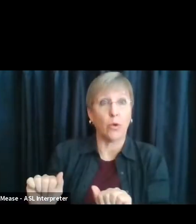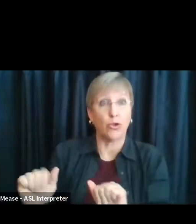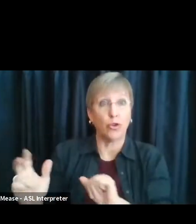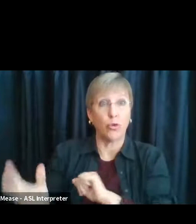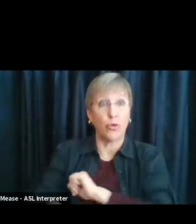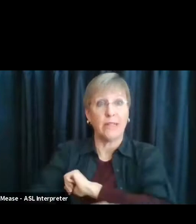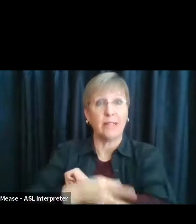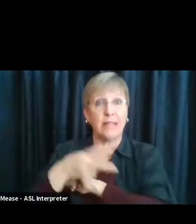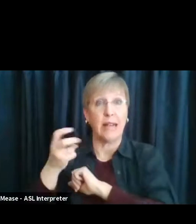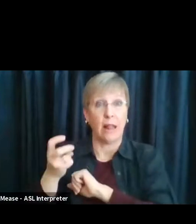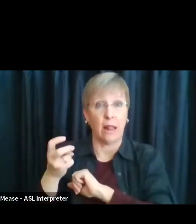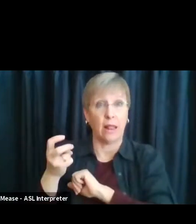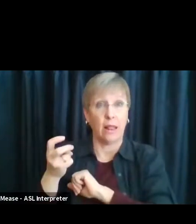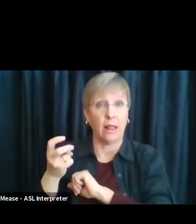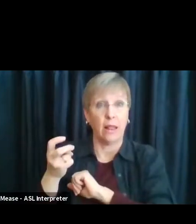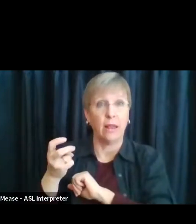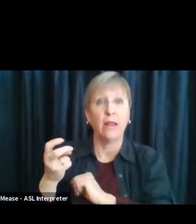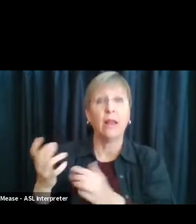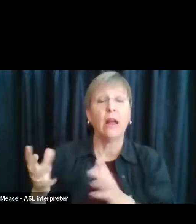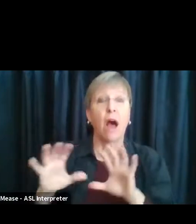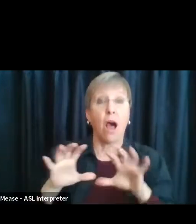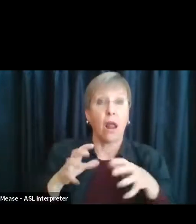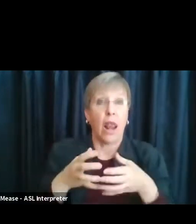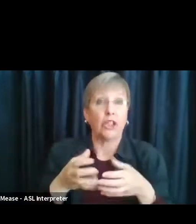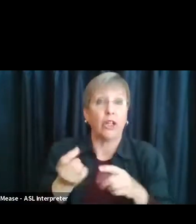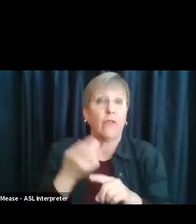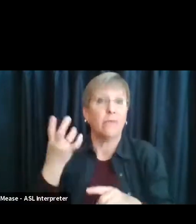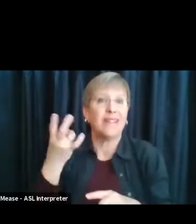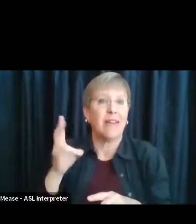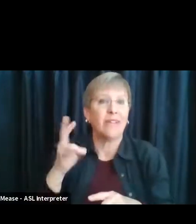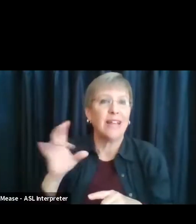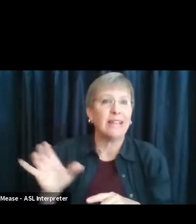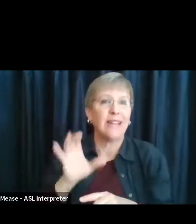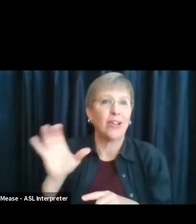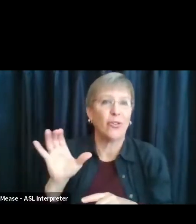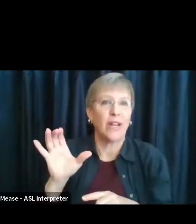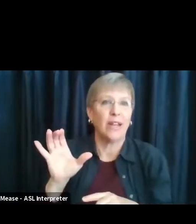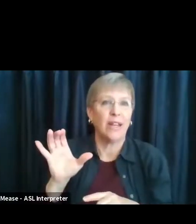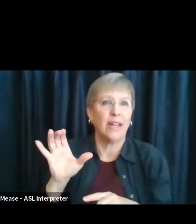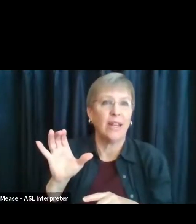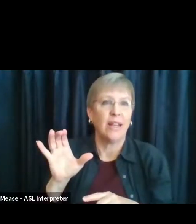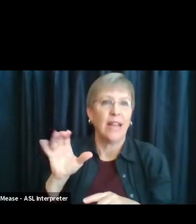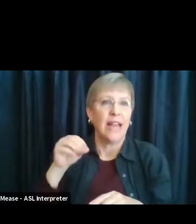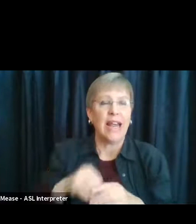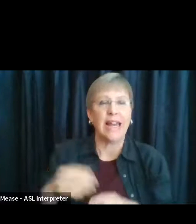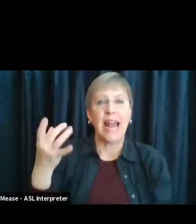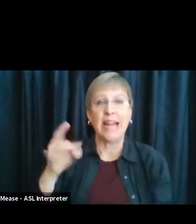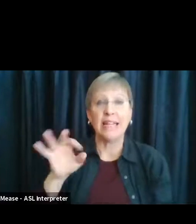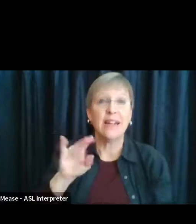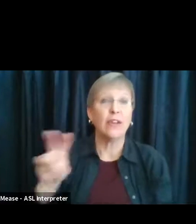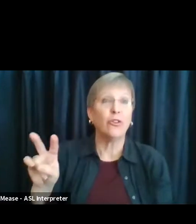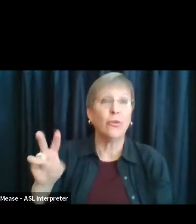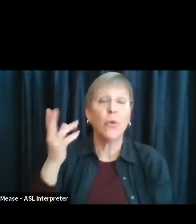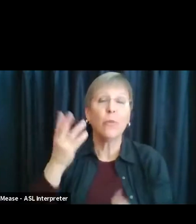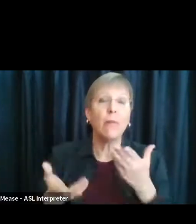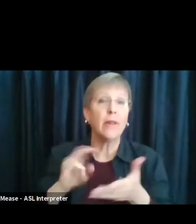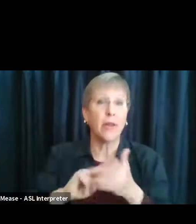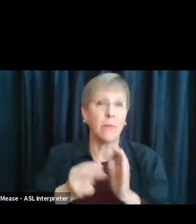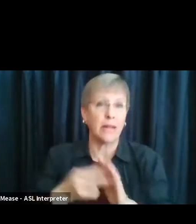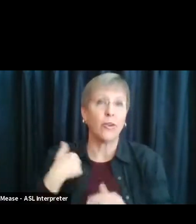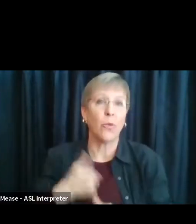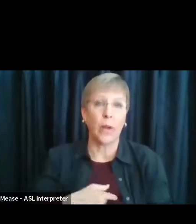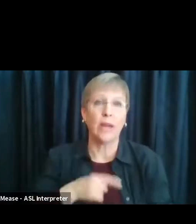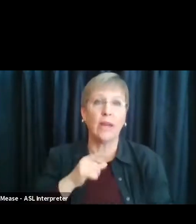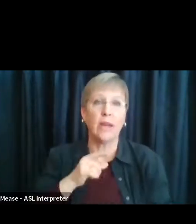steal a collection from the 17th century in 1892, well, probably that means